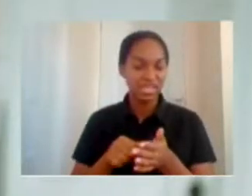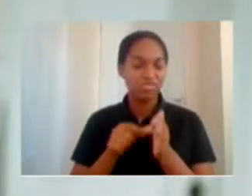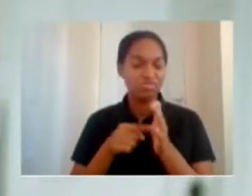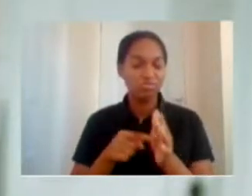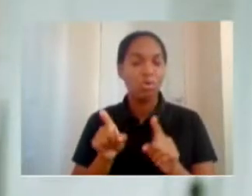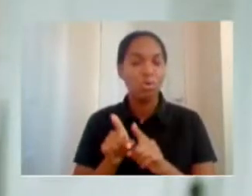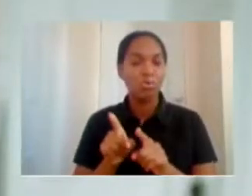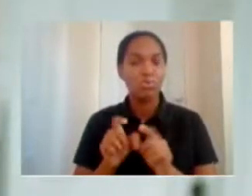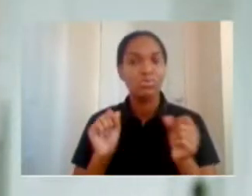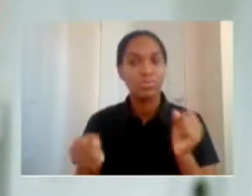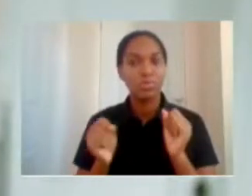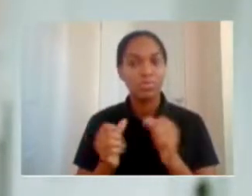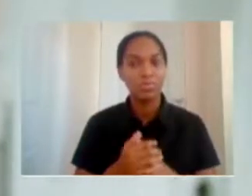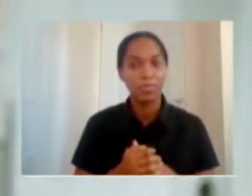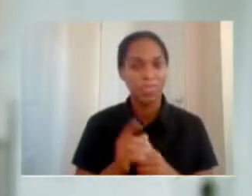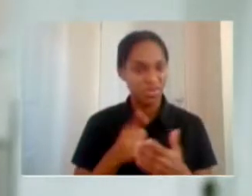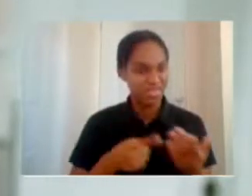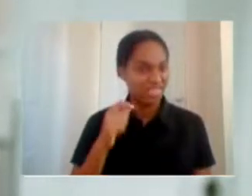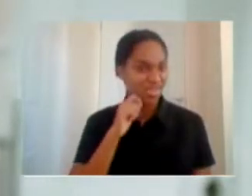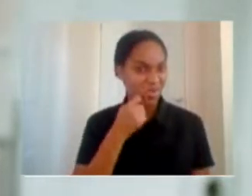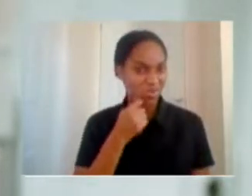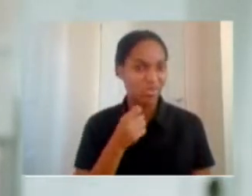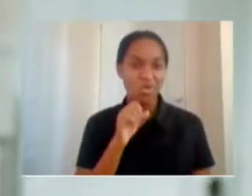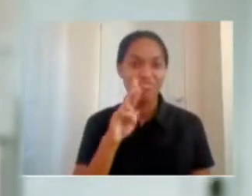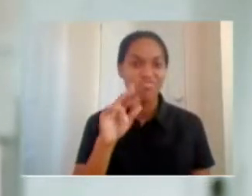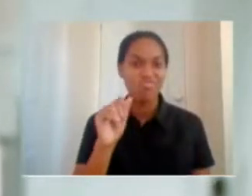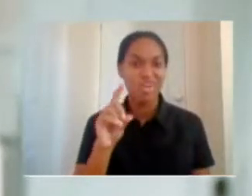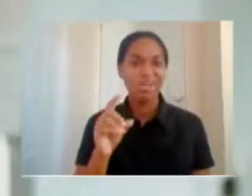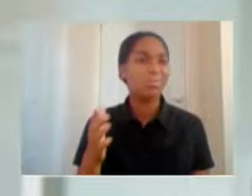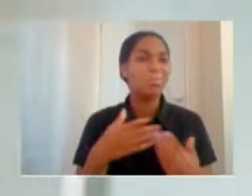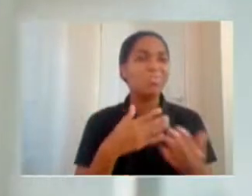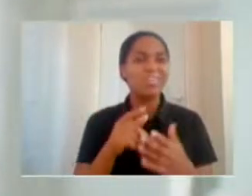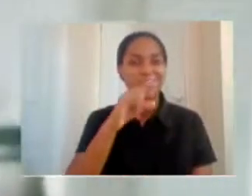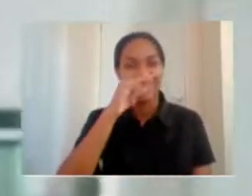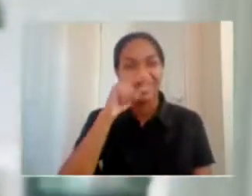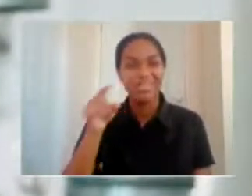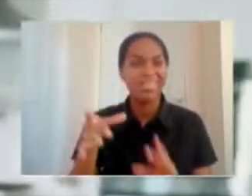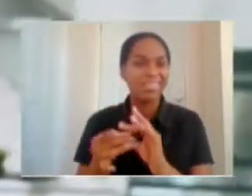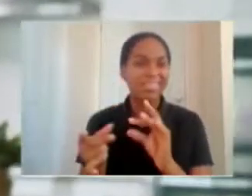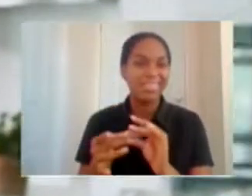might think is cool, or rad, or whatever the kids say these days.